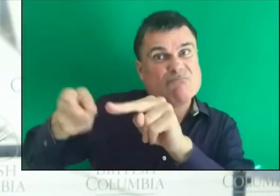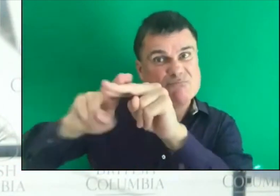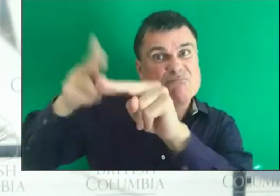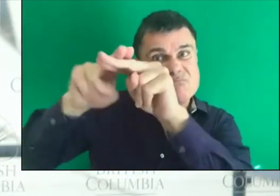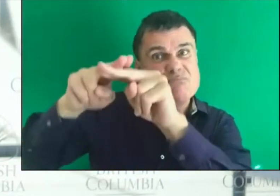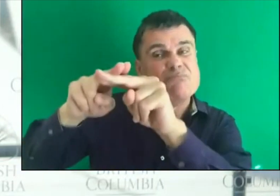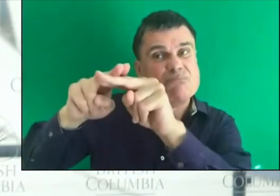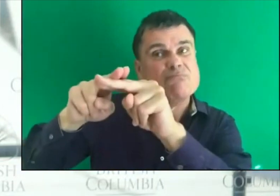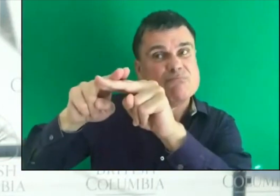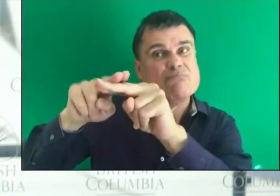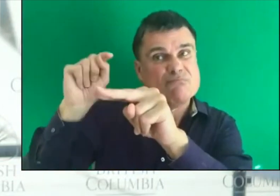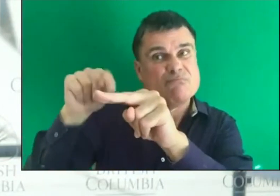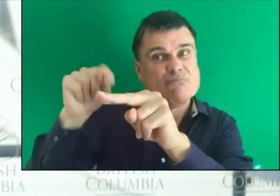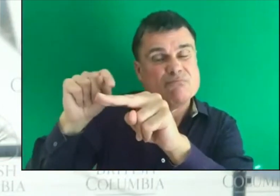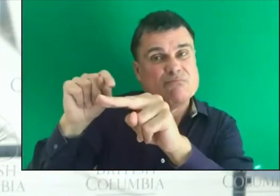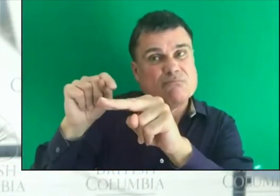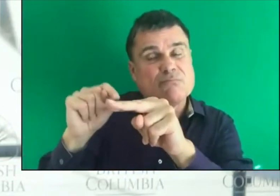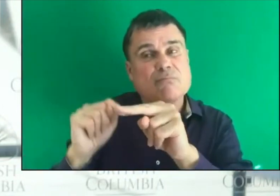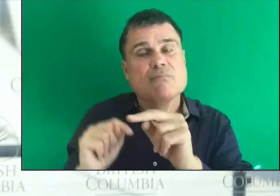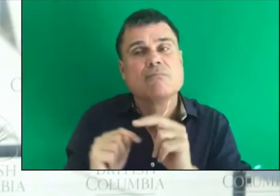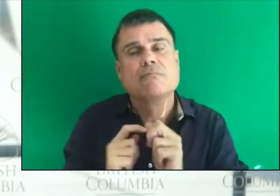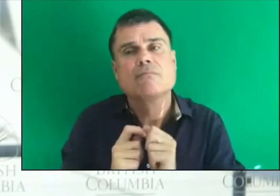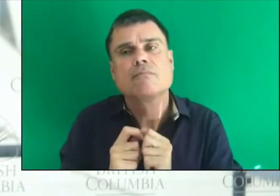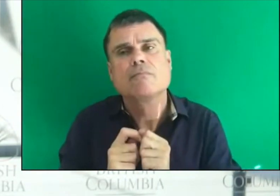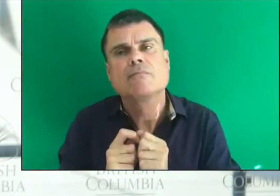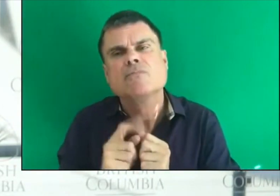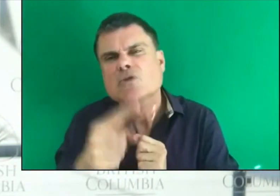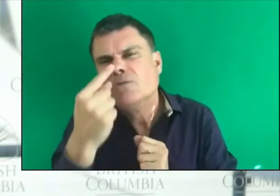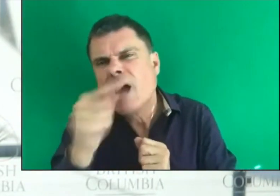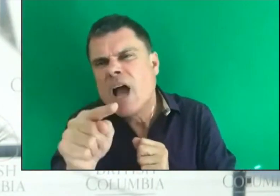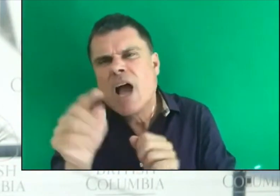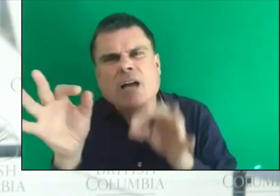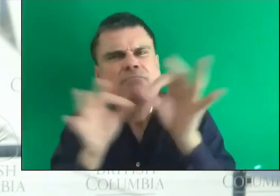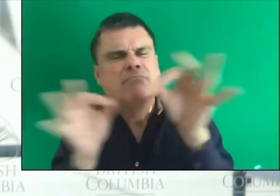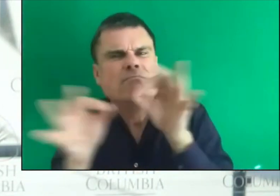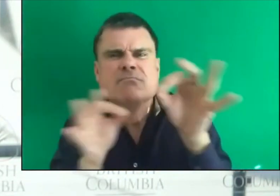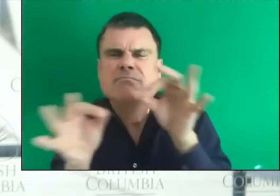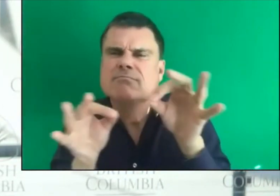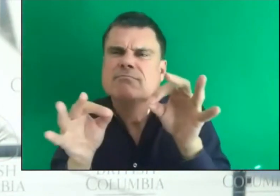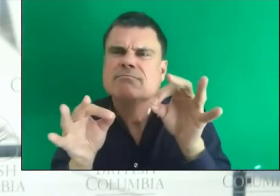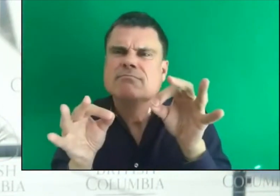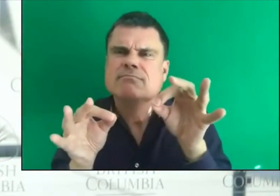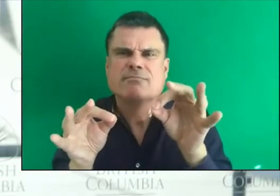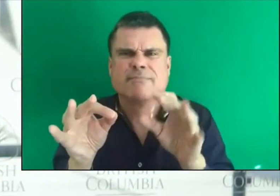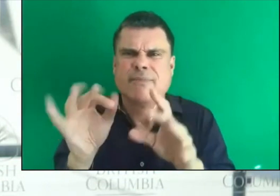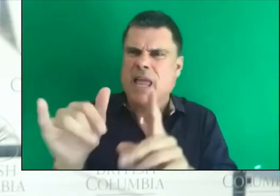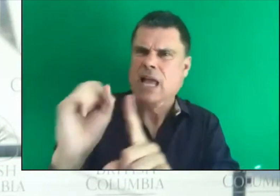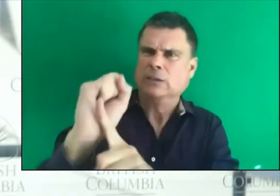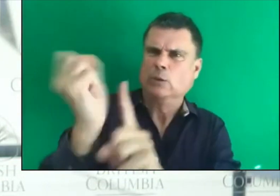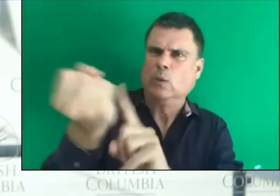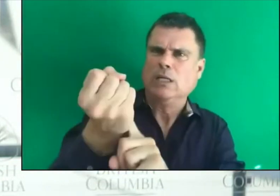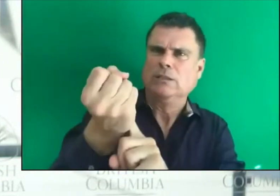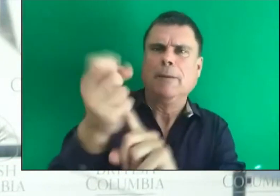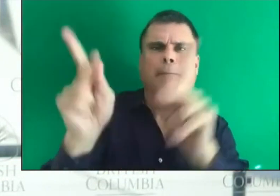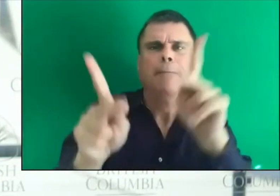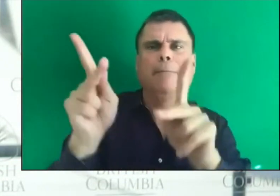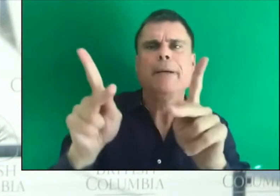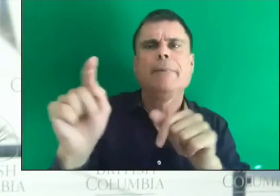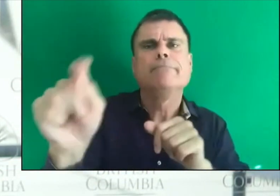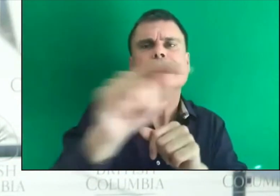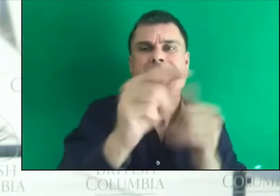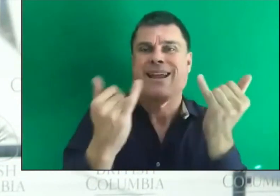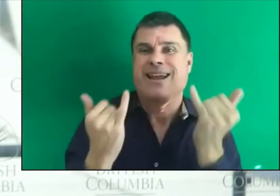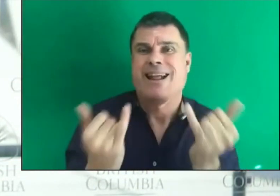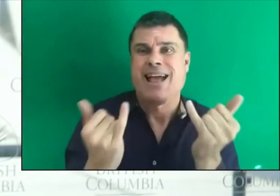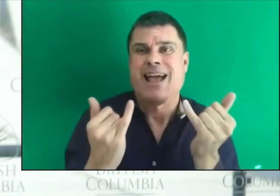here. Do you have a follow-up, Greg? Yes, please. Thanks. The number of people that are being monitored